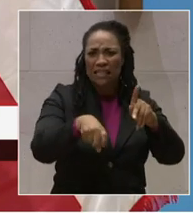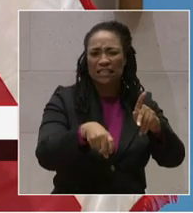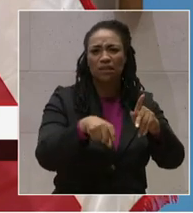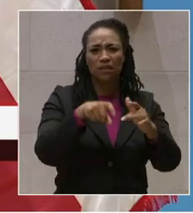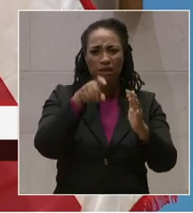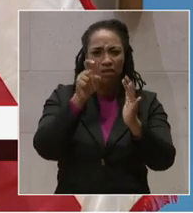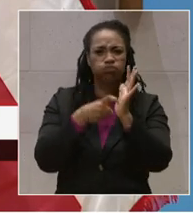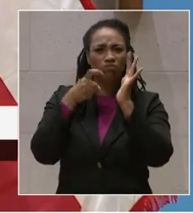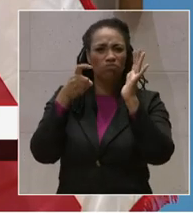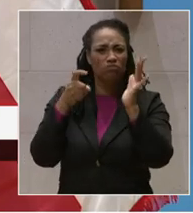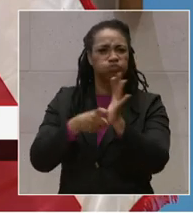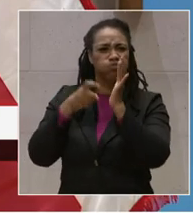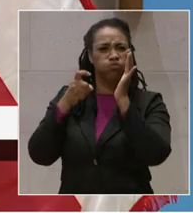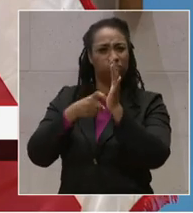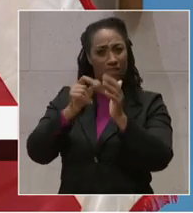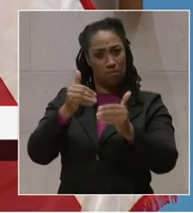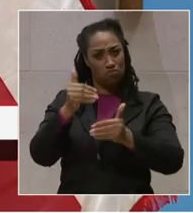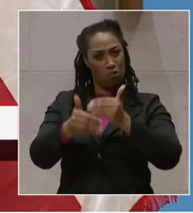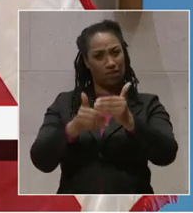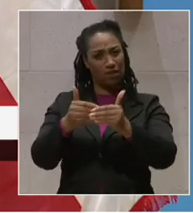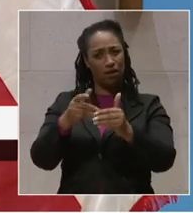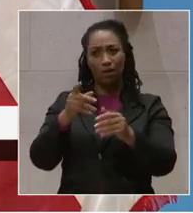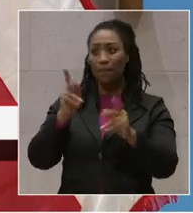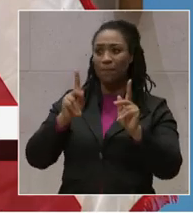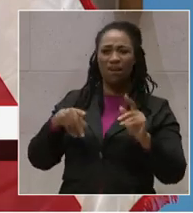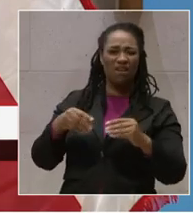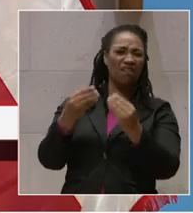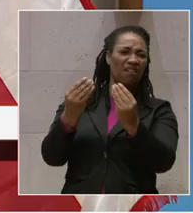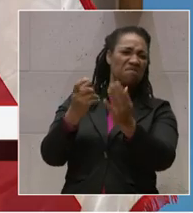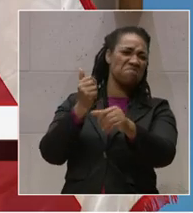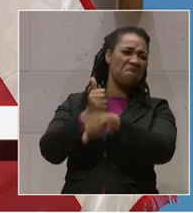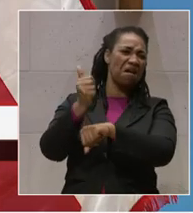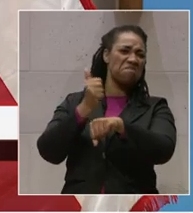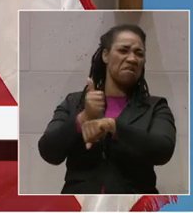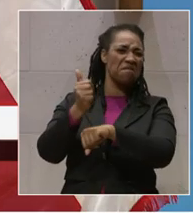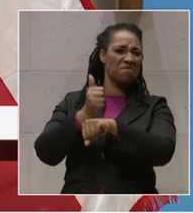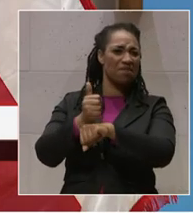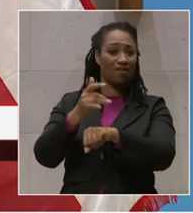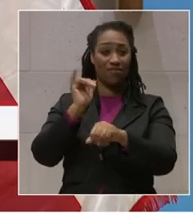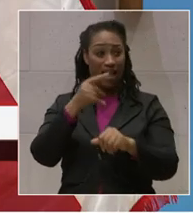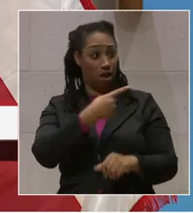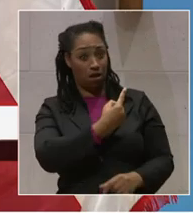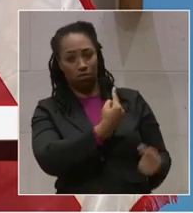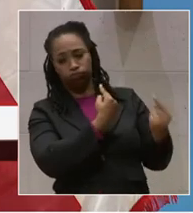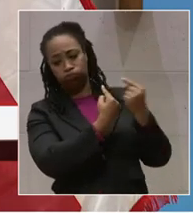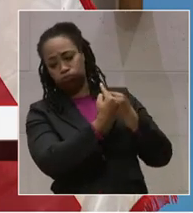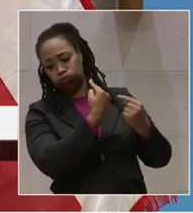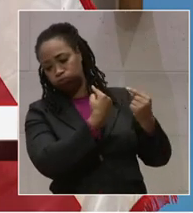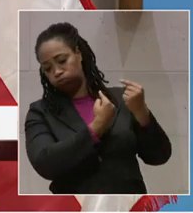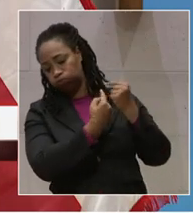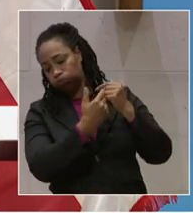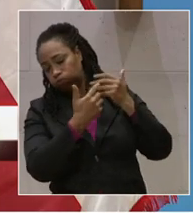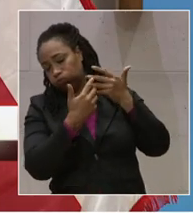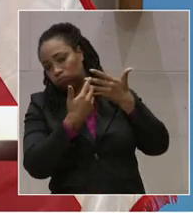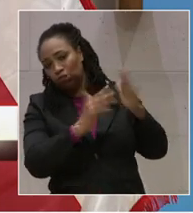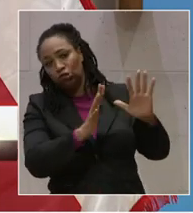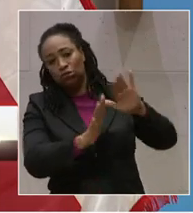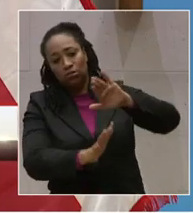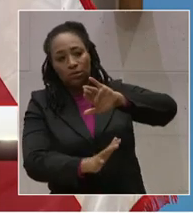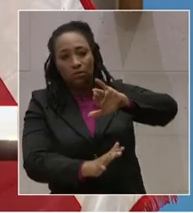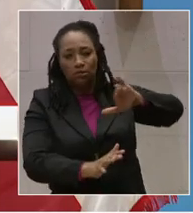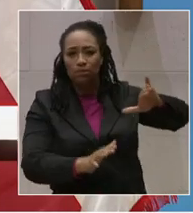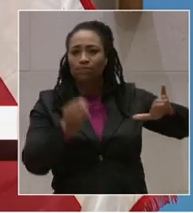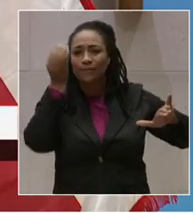We got to sit down and come up with solutions. And this is what this convening is all about. We want to come up with better ways. We